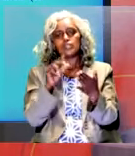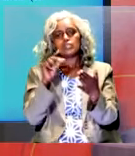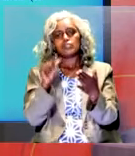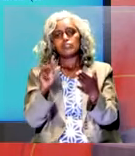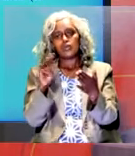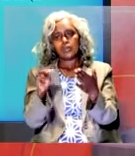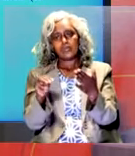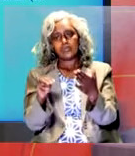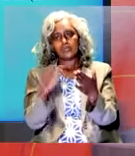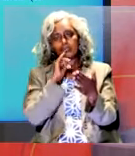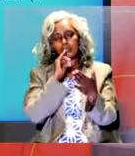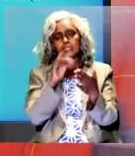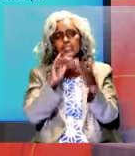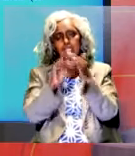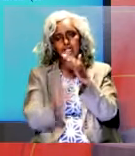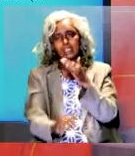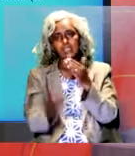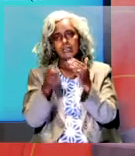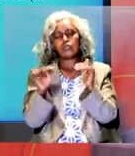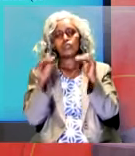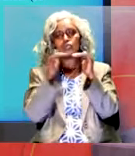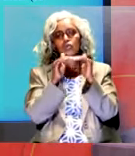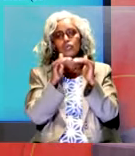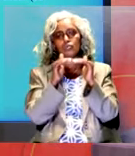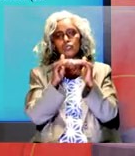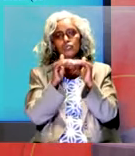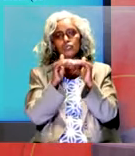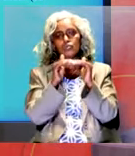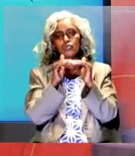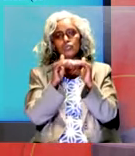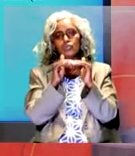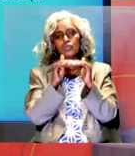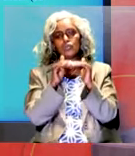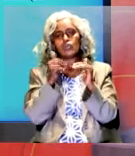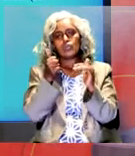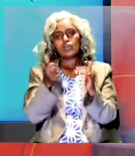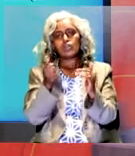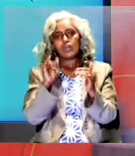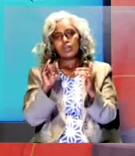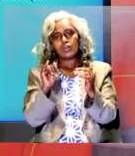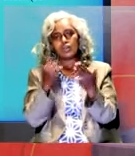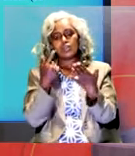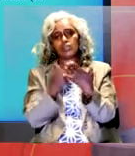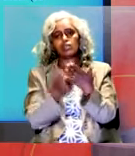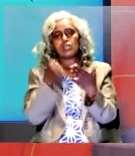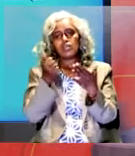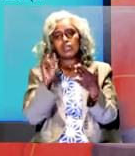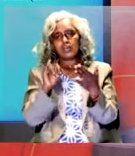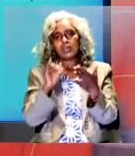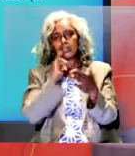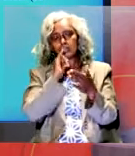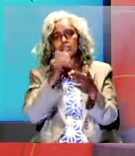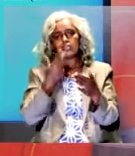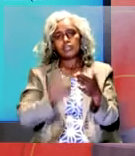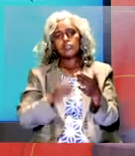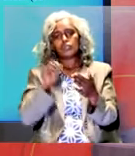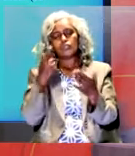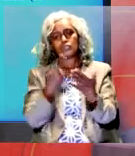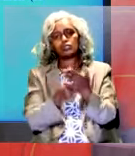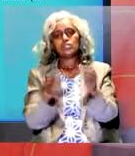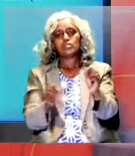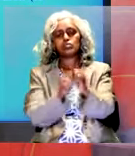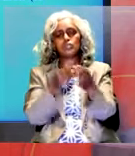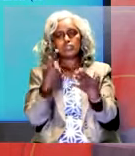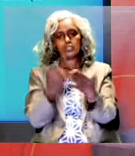m is less than or equal to AI, where AI is element of the sequence.